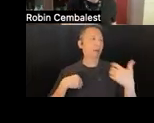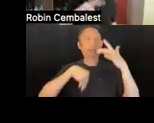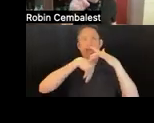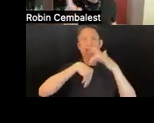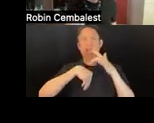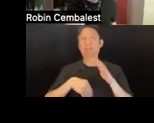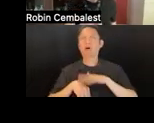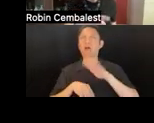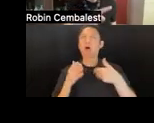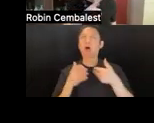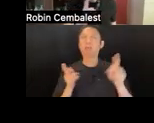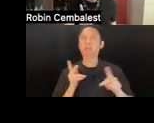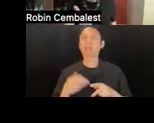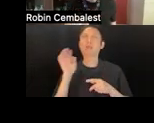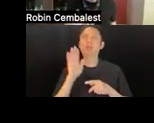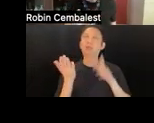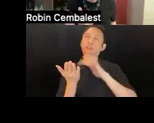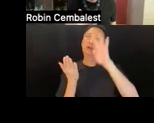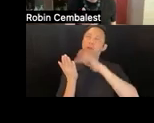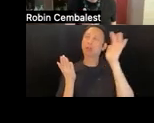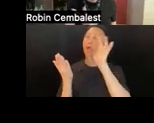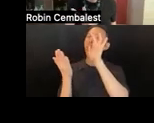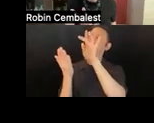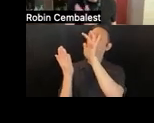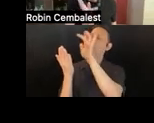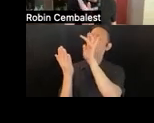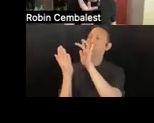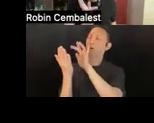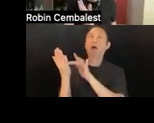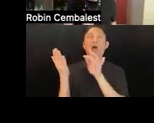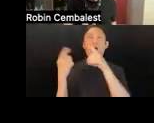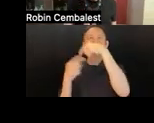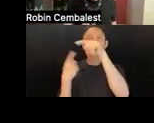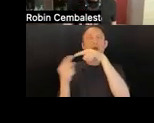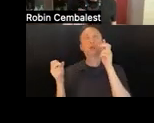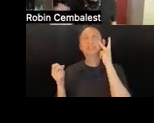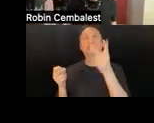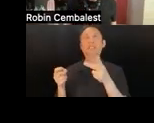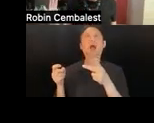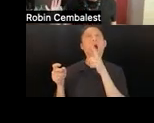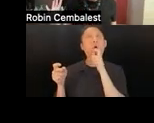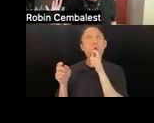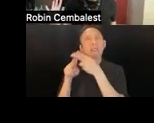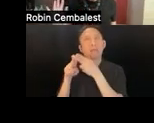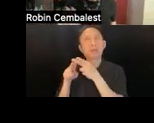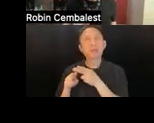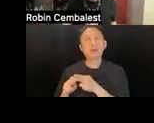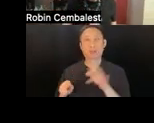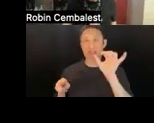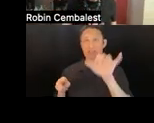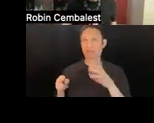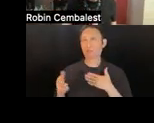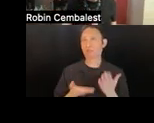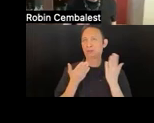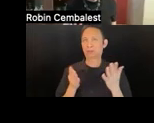you're scrolling through this Instagram carousel, you can see the tags. That's the way I recommend to do it. Tag